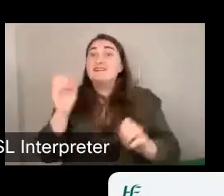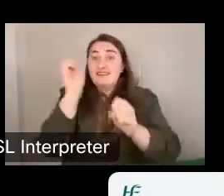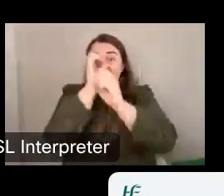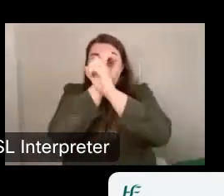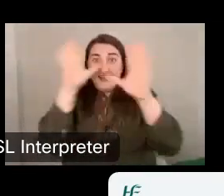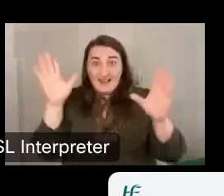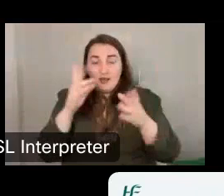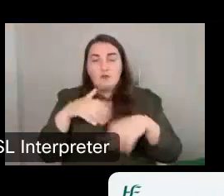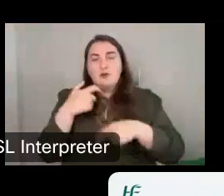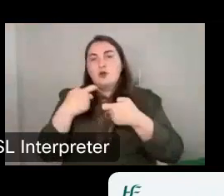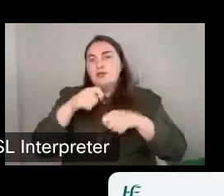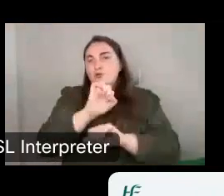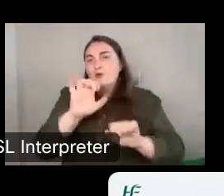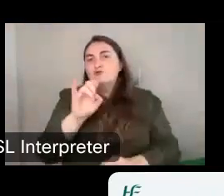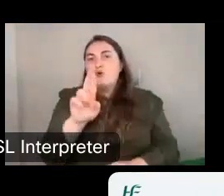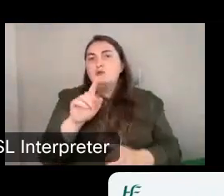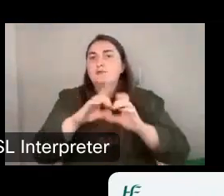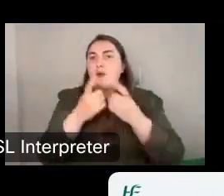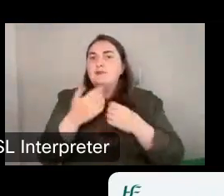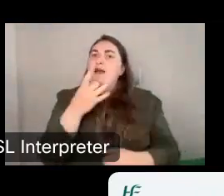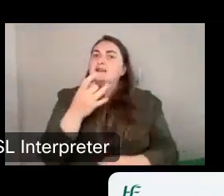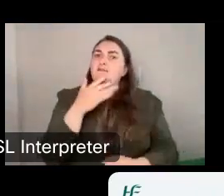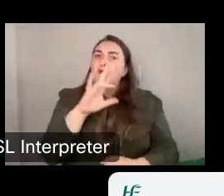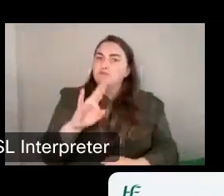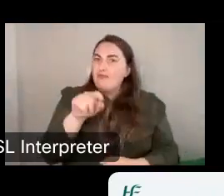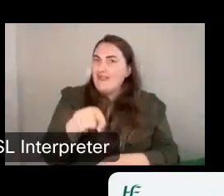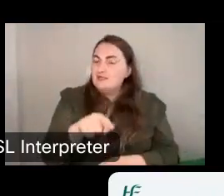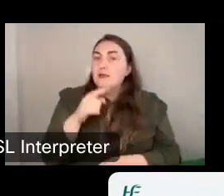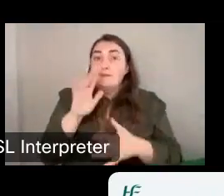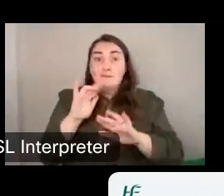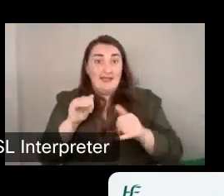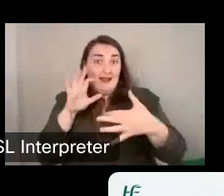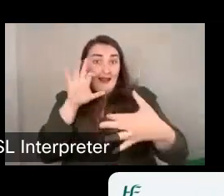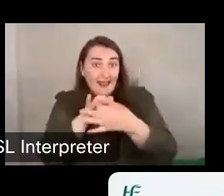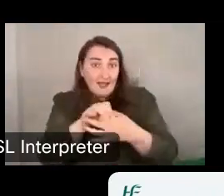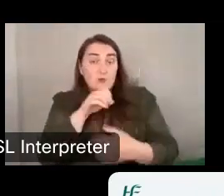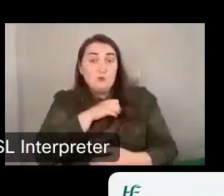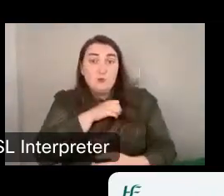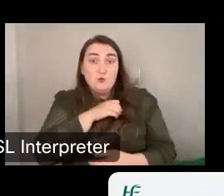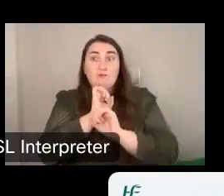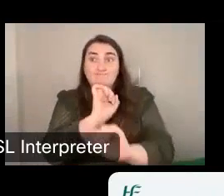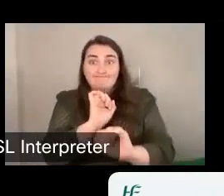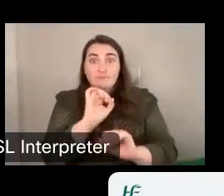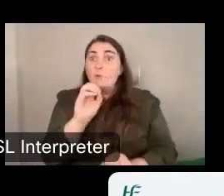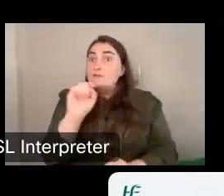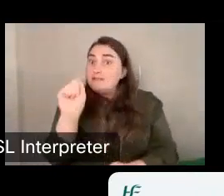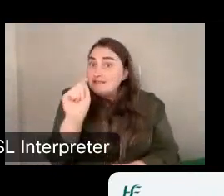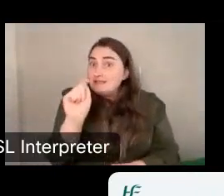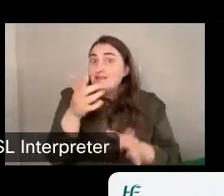your HR department and ask them for guidance on that. They may link with you or link you to their occupational health and